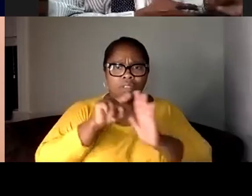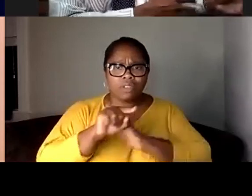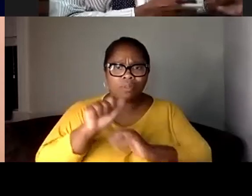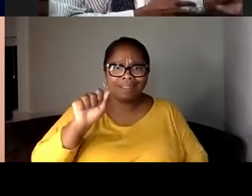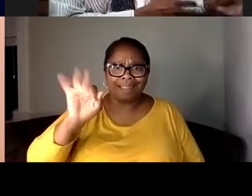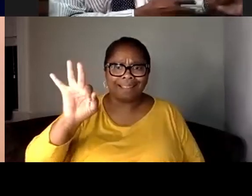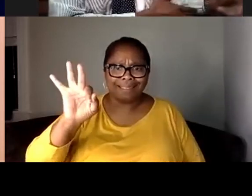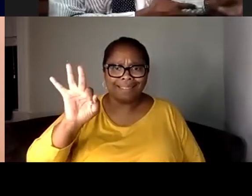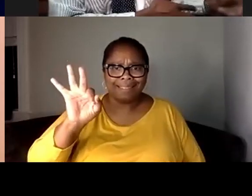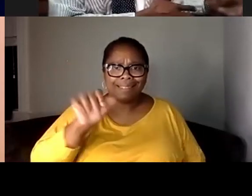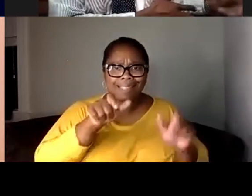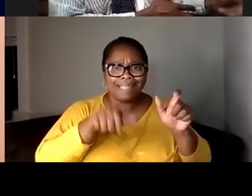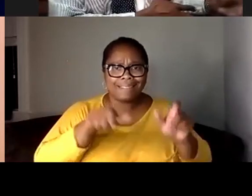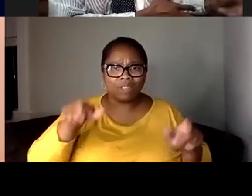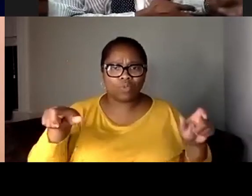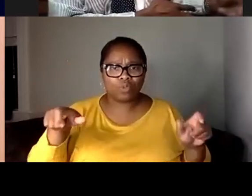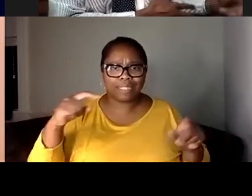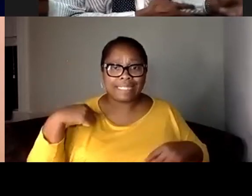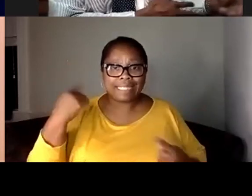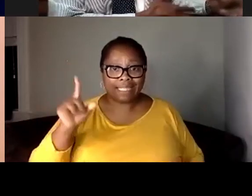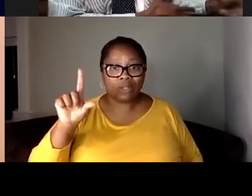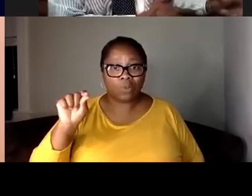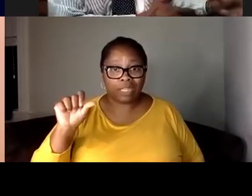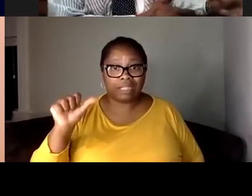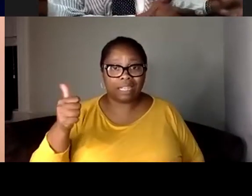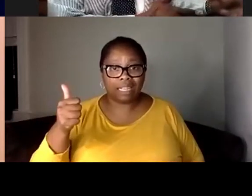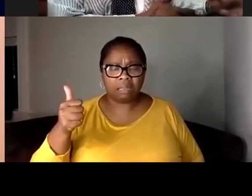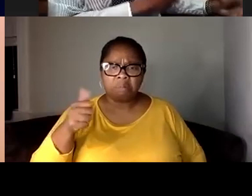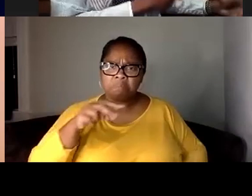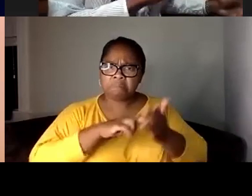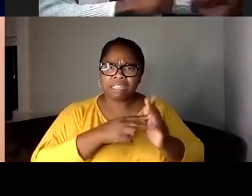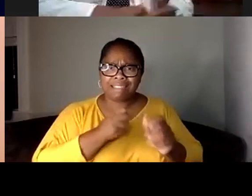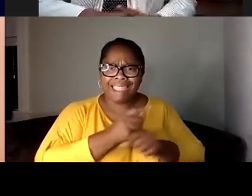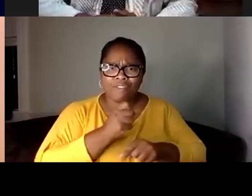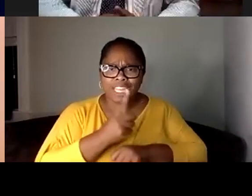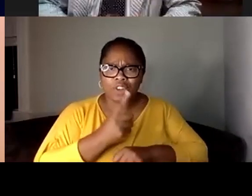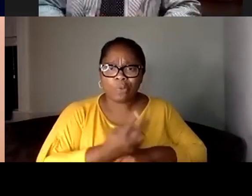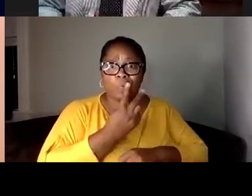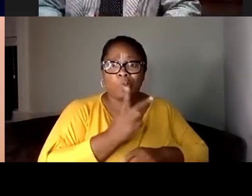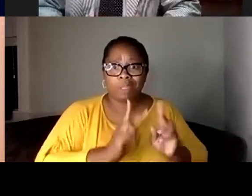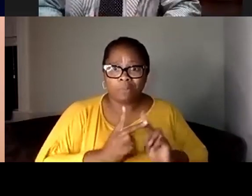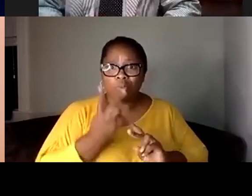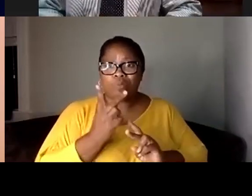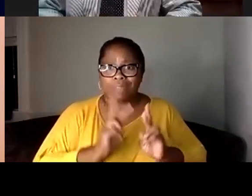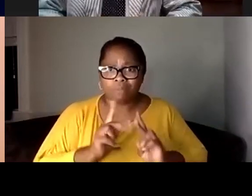since 2010. That's almost 2 a year, and not a single officer has lost their job because of that.